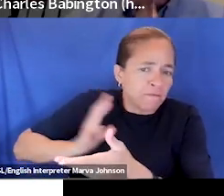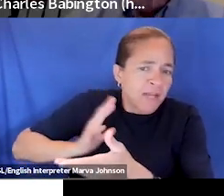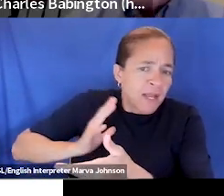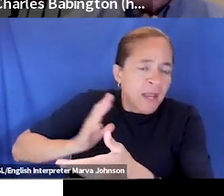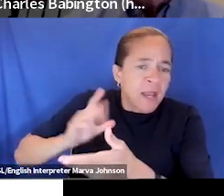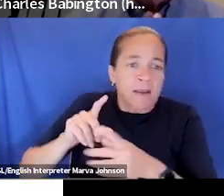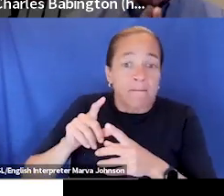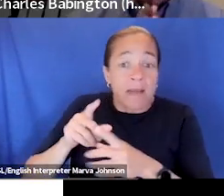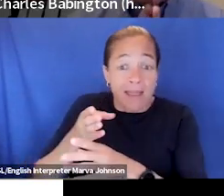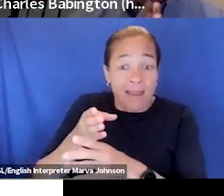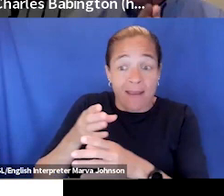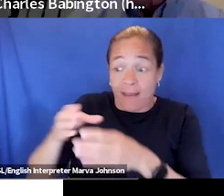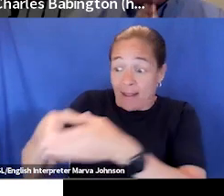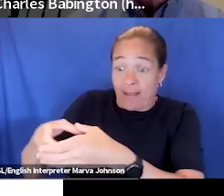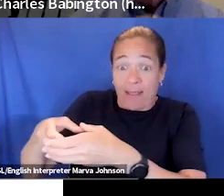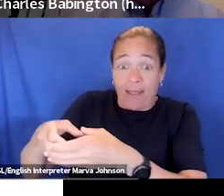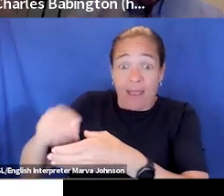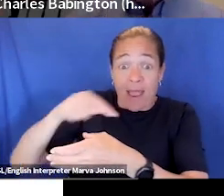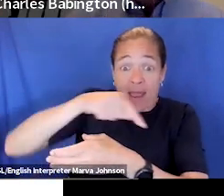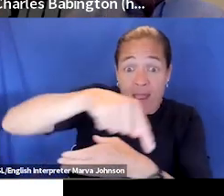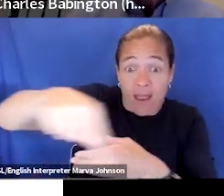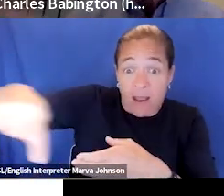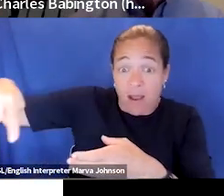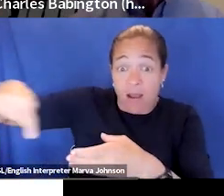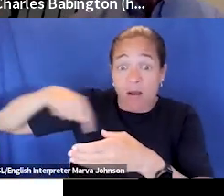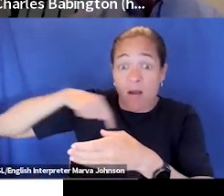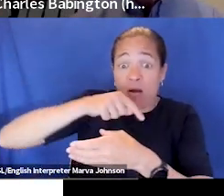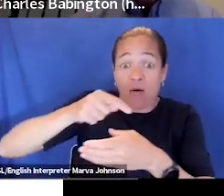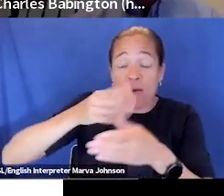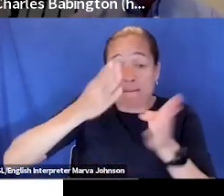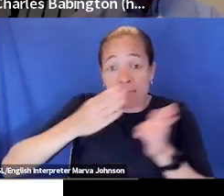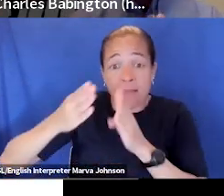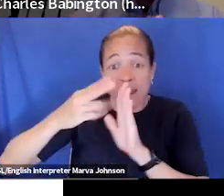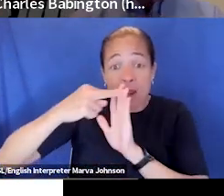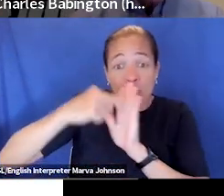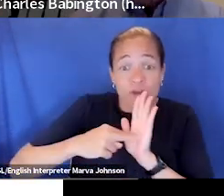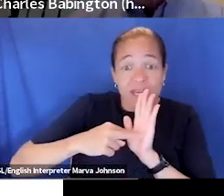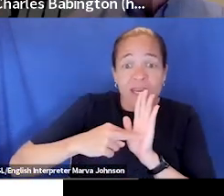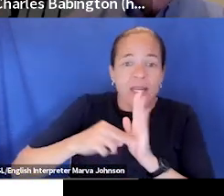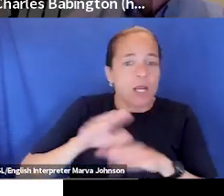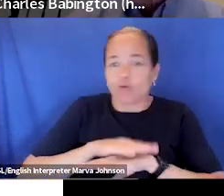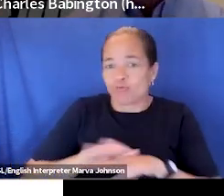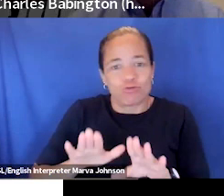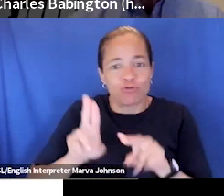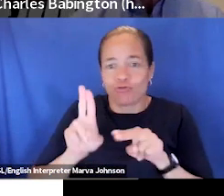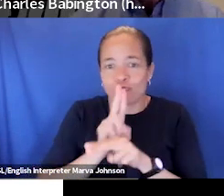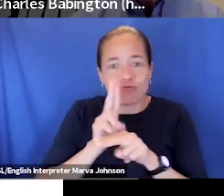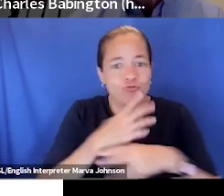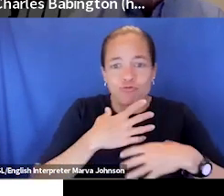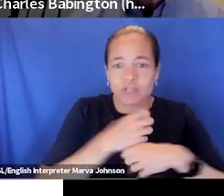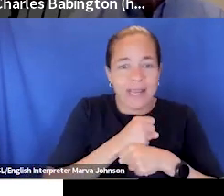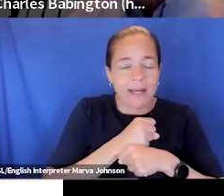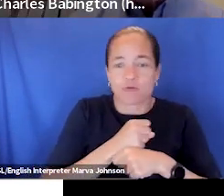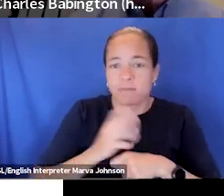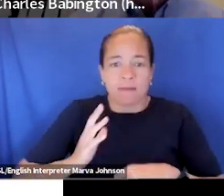anyone outside that tight circle might read this, and I always say write for as big an audience as you can, do not use those acronyms, do not use